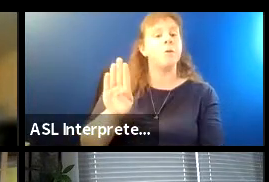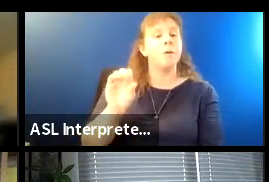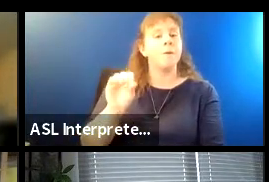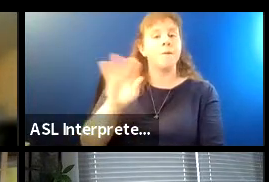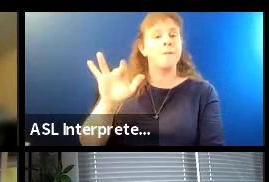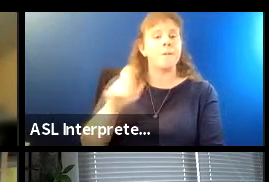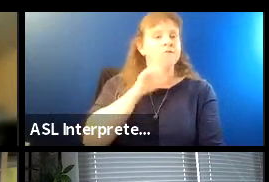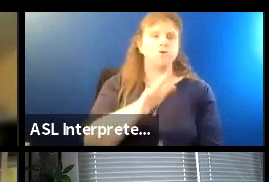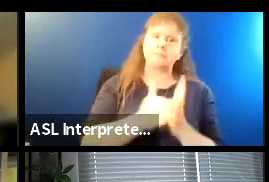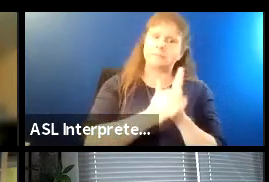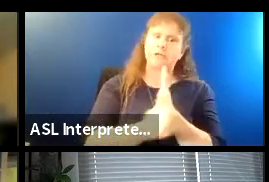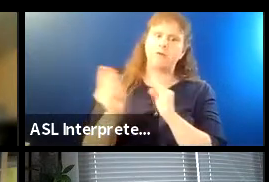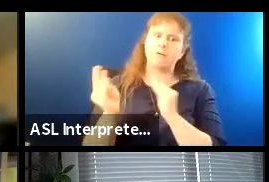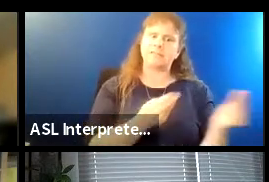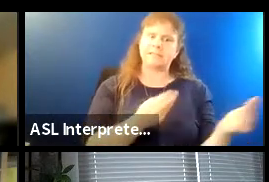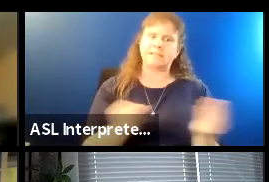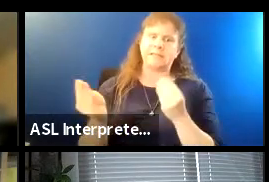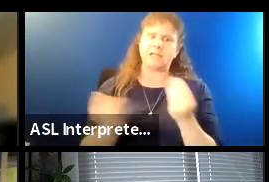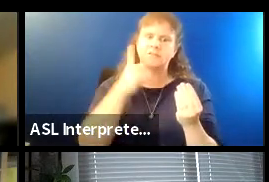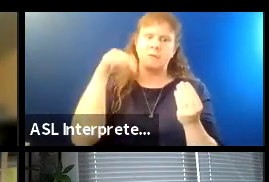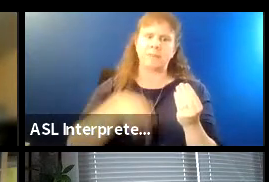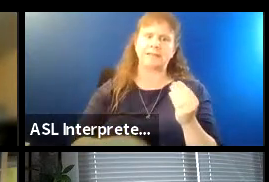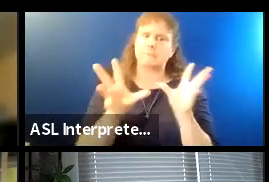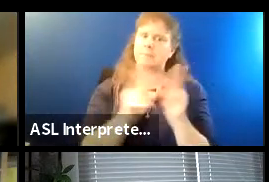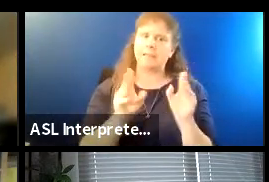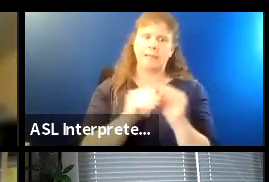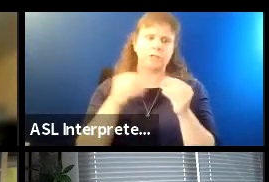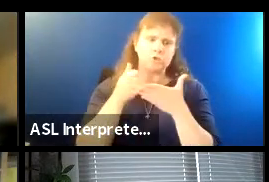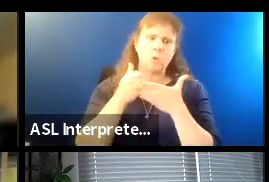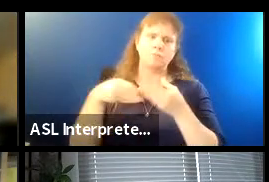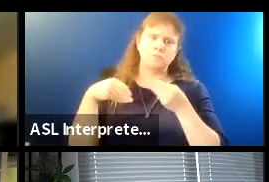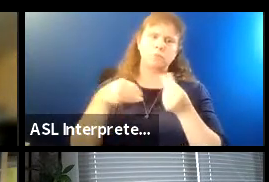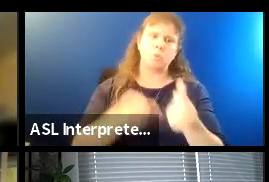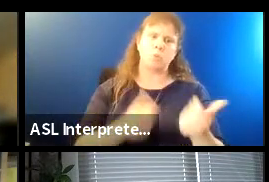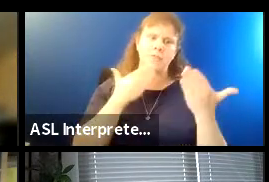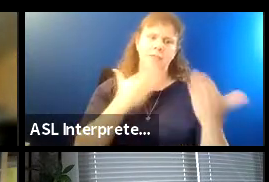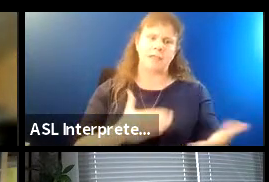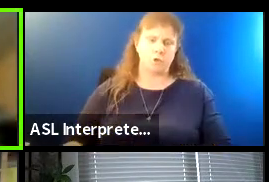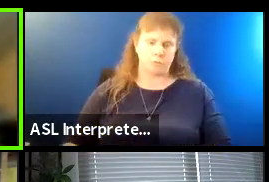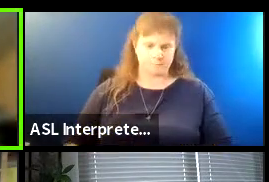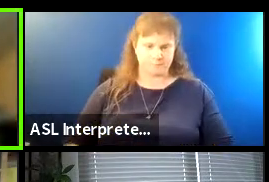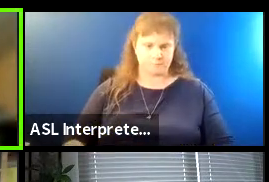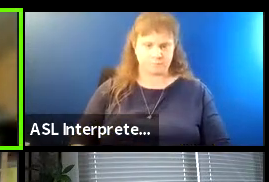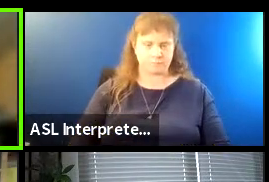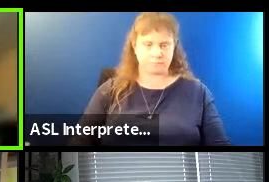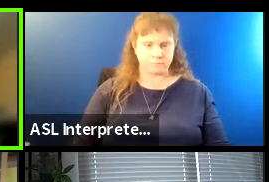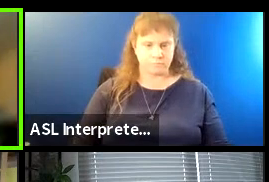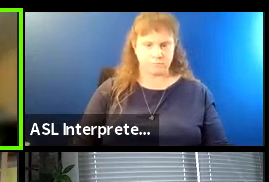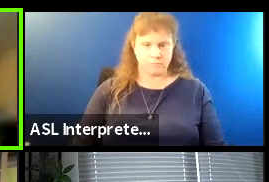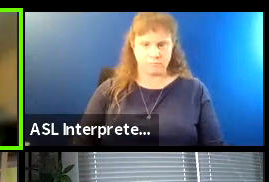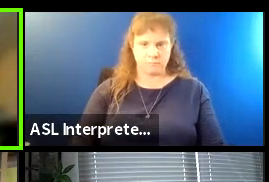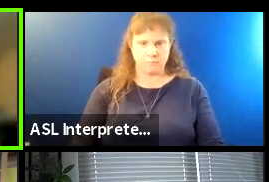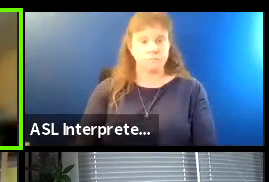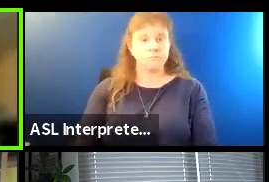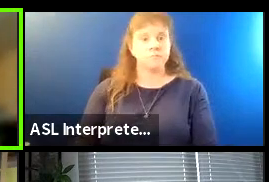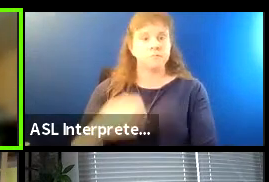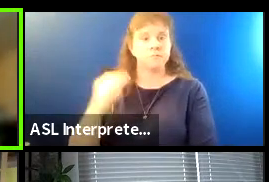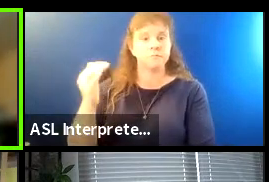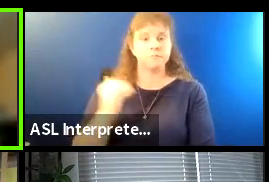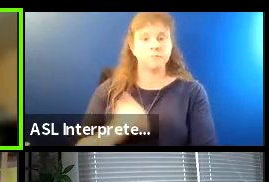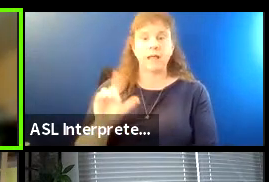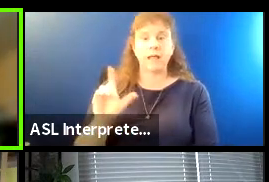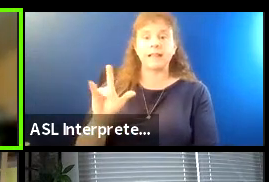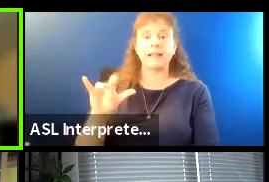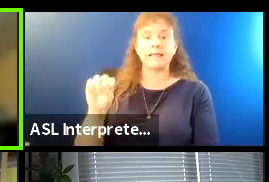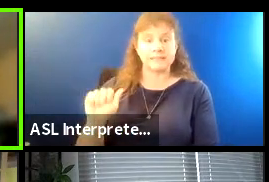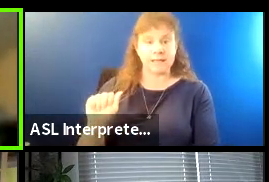skillful facilitation in making these meetings as seamless as possible. Thank you. Thank you, Denny. And now we'll hear from Lisa